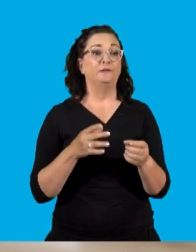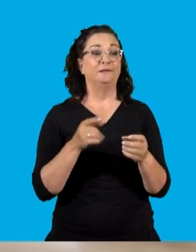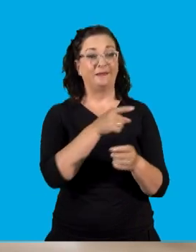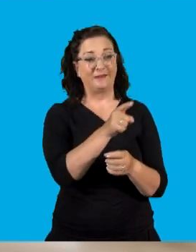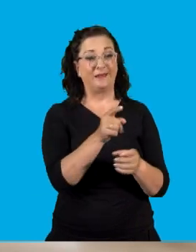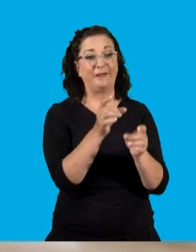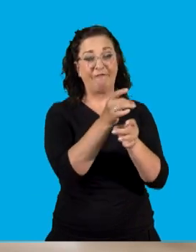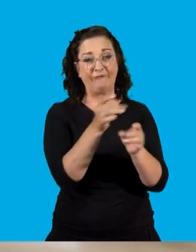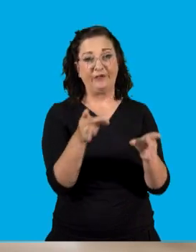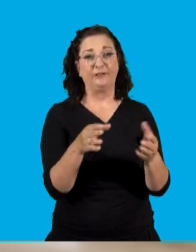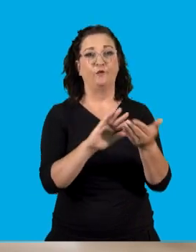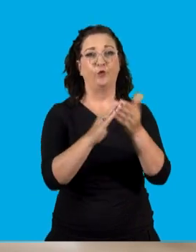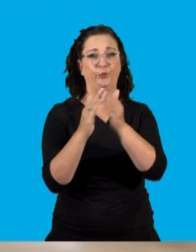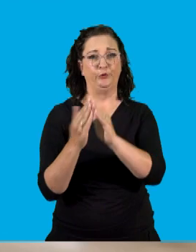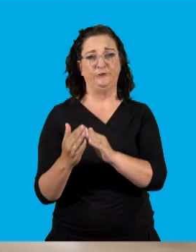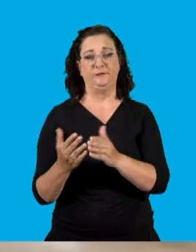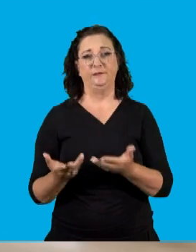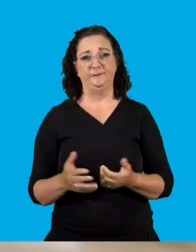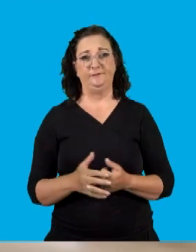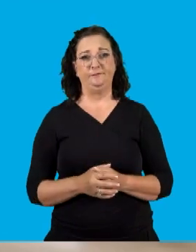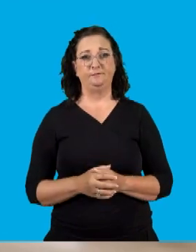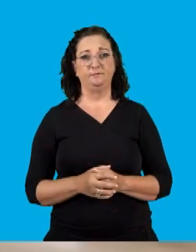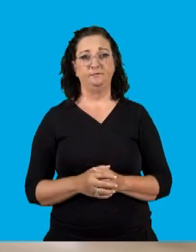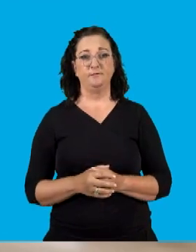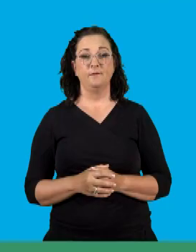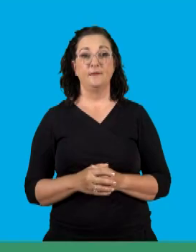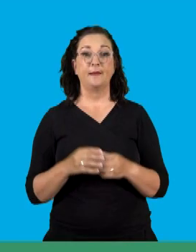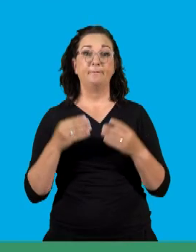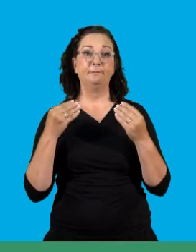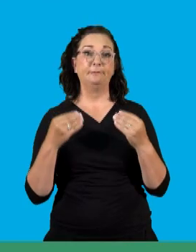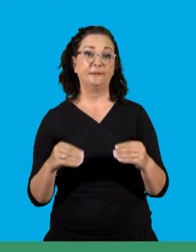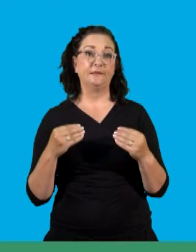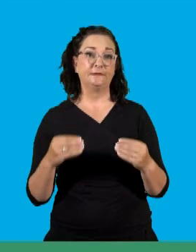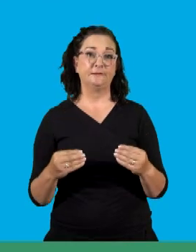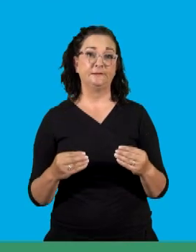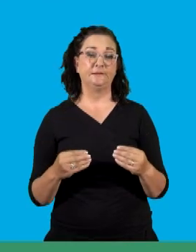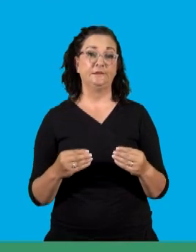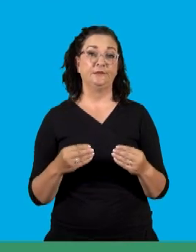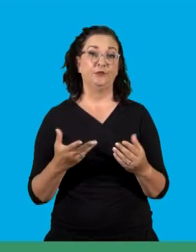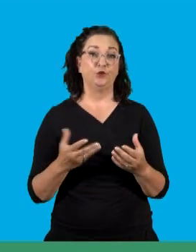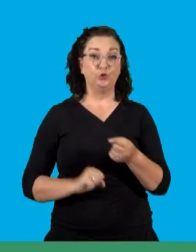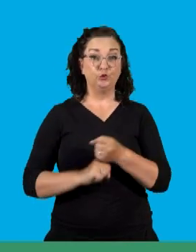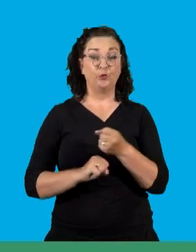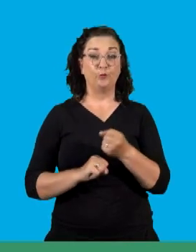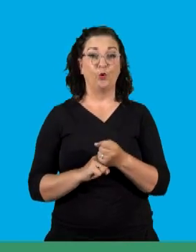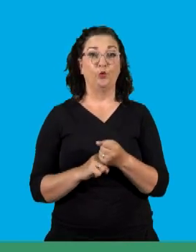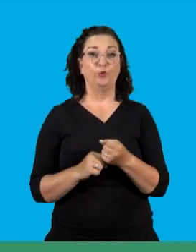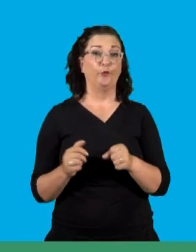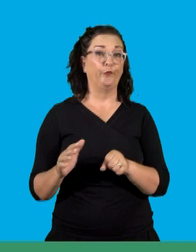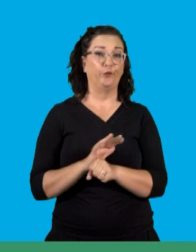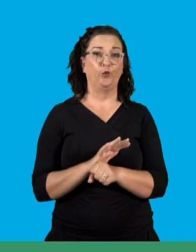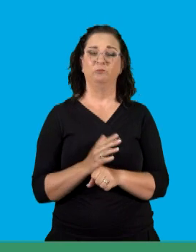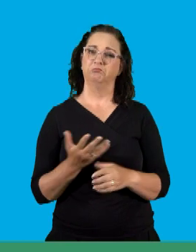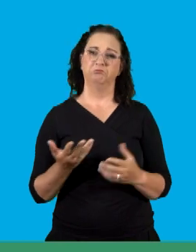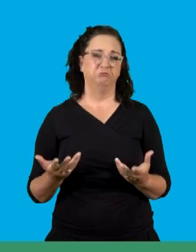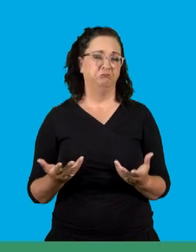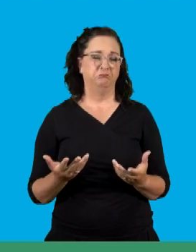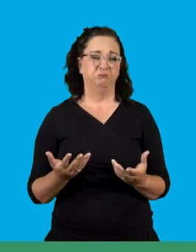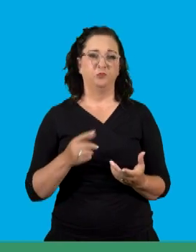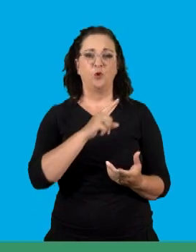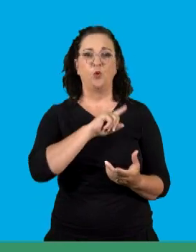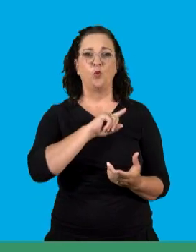are affecting these communities. Businesses may not be well supported by customers because